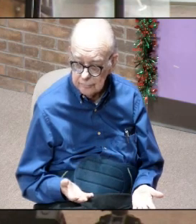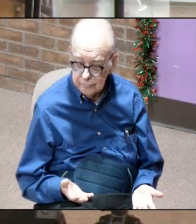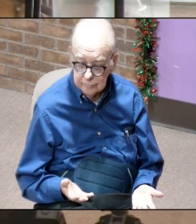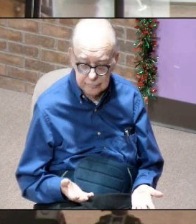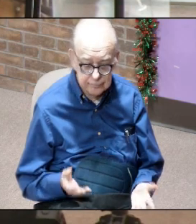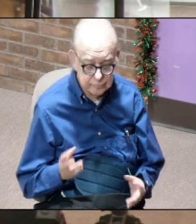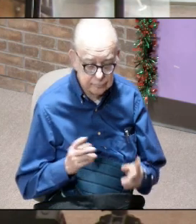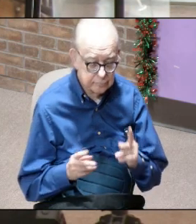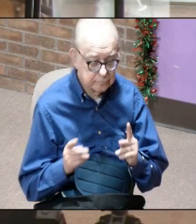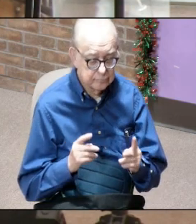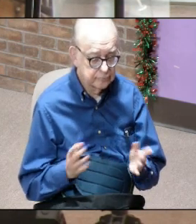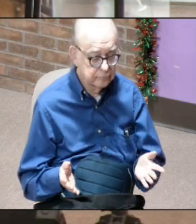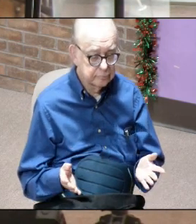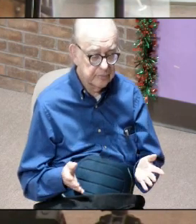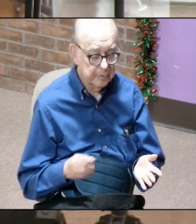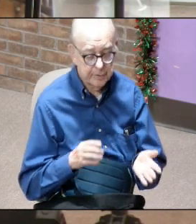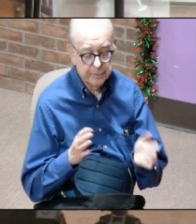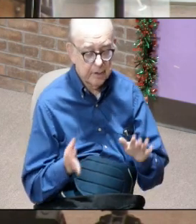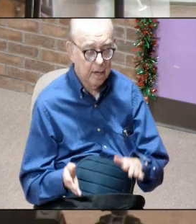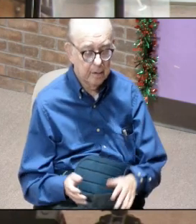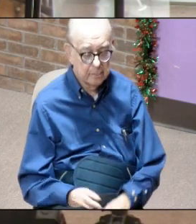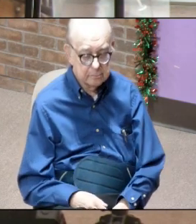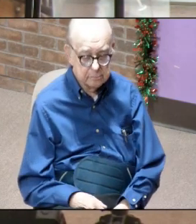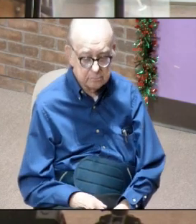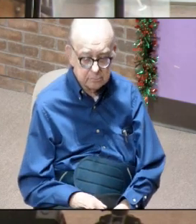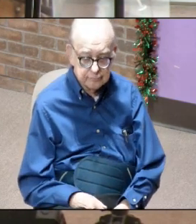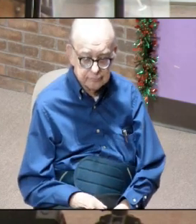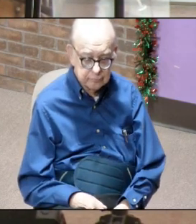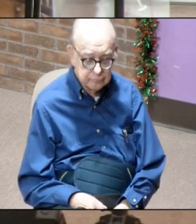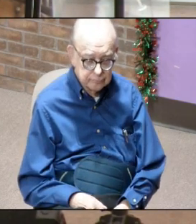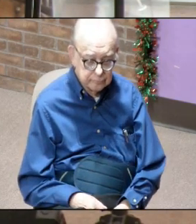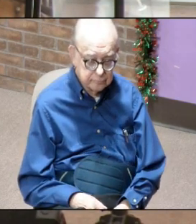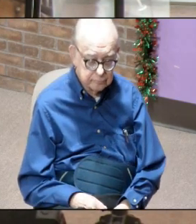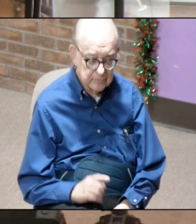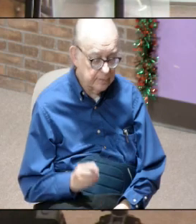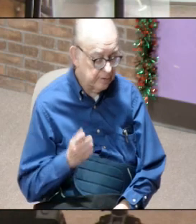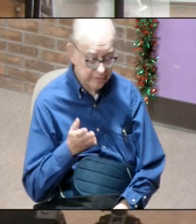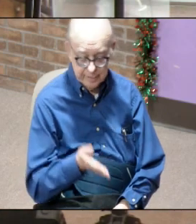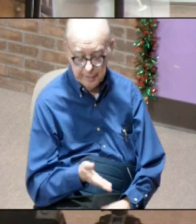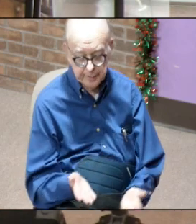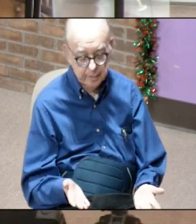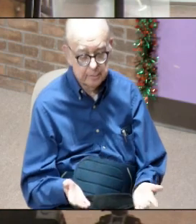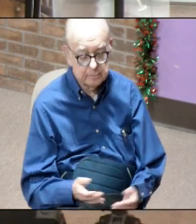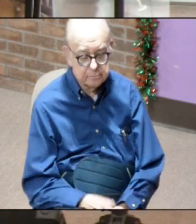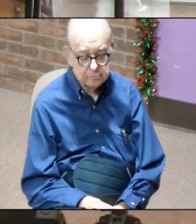And the people just die and they're left.